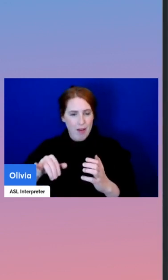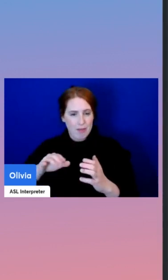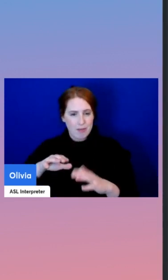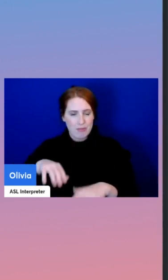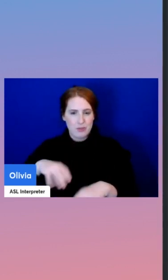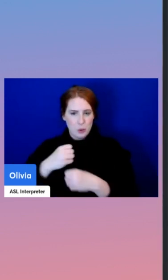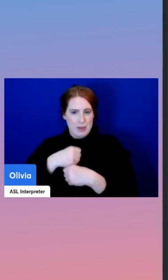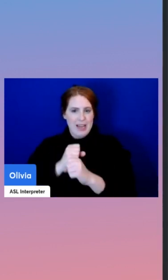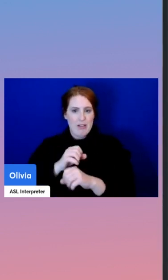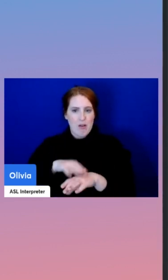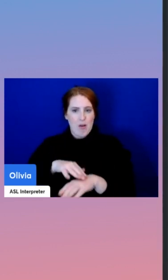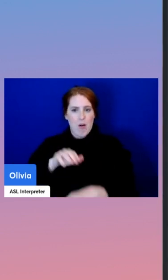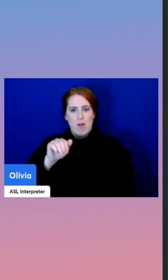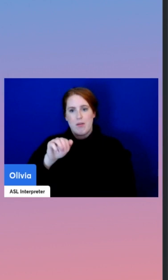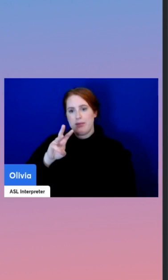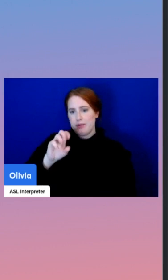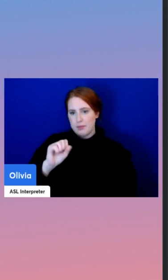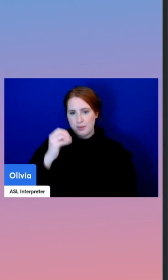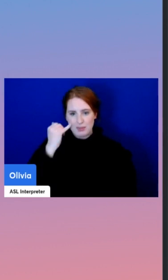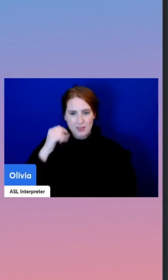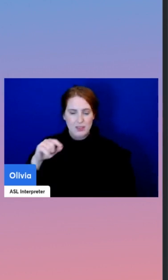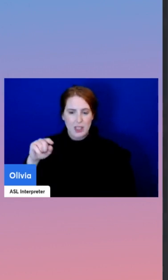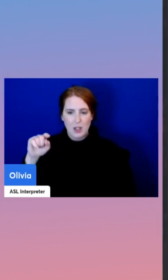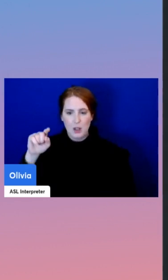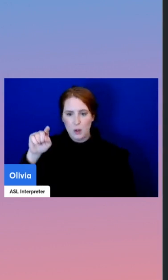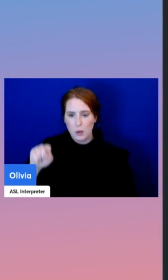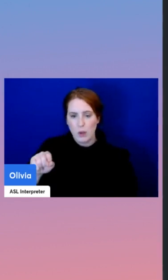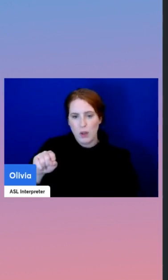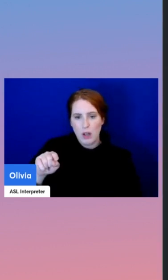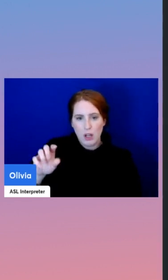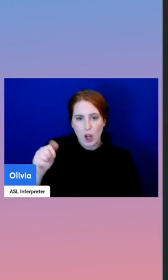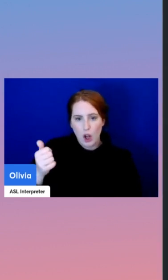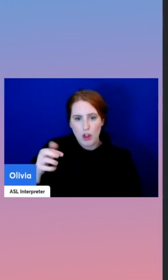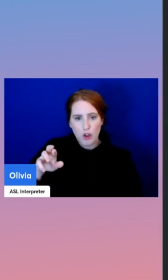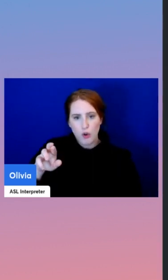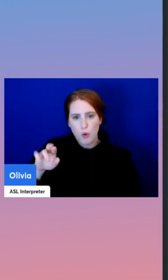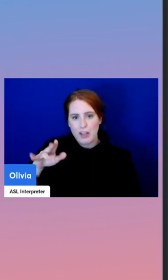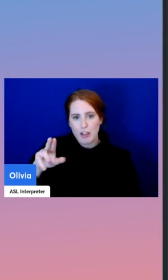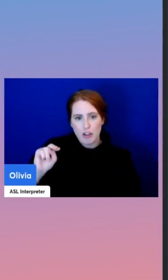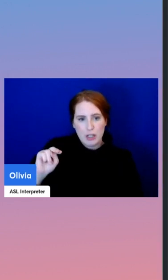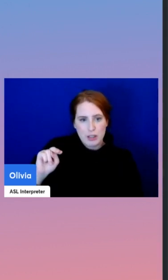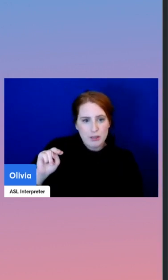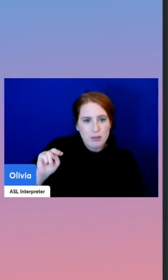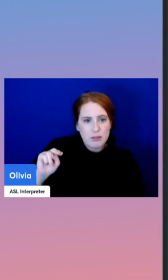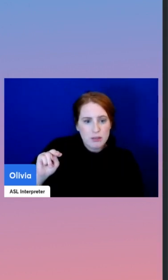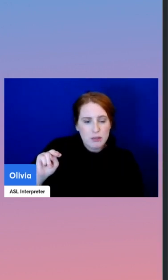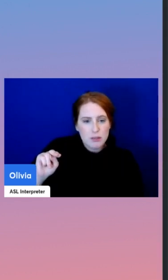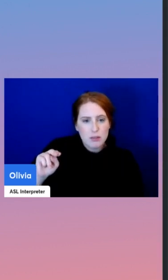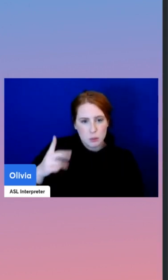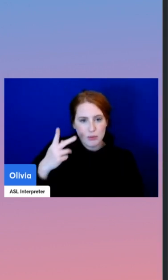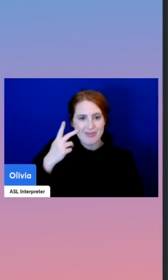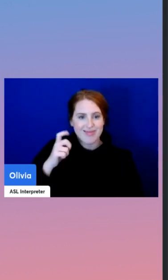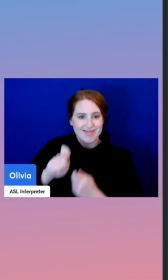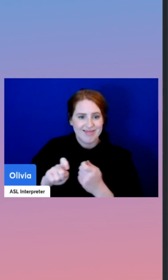I am to go on the Frankfurt region, you will see that it's exactly the same process